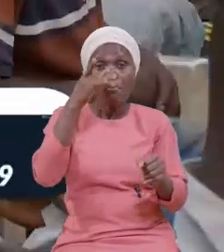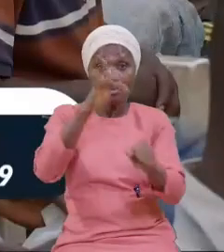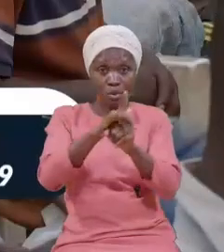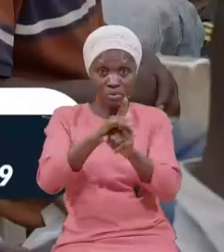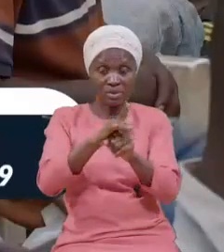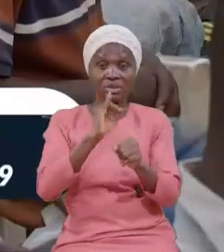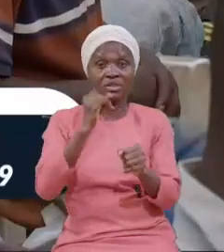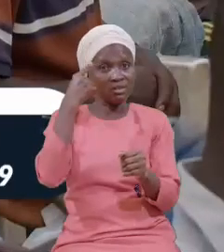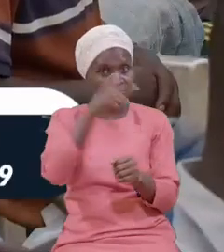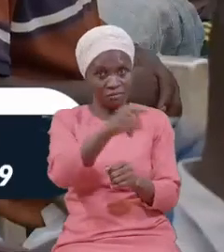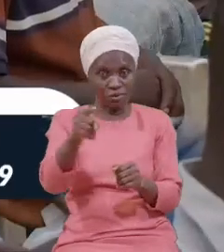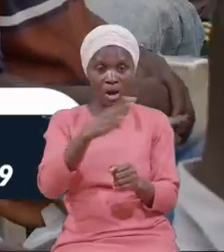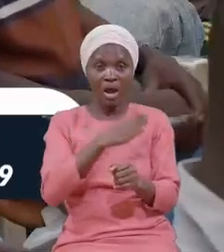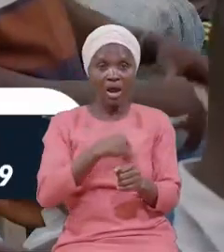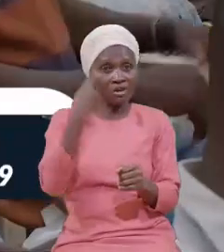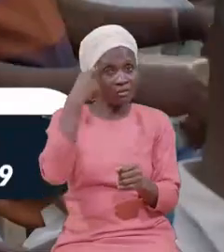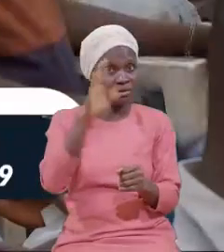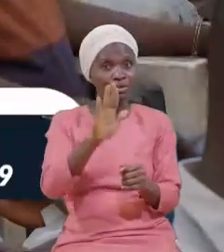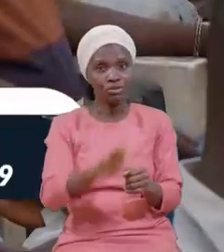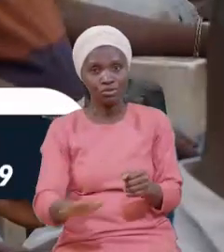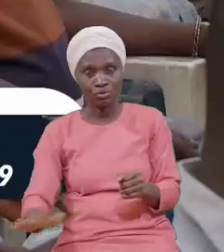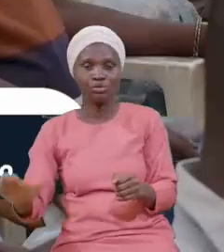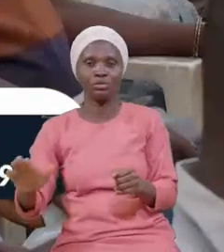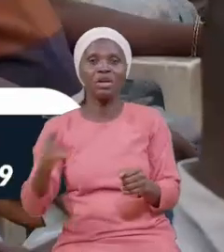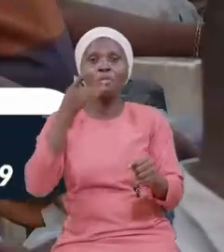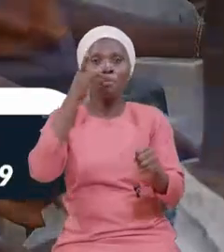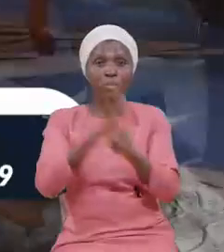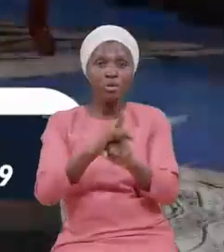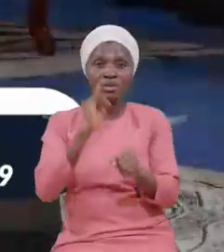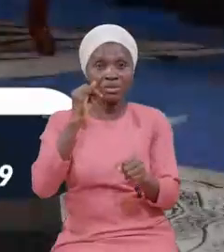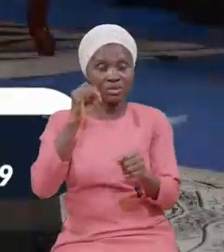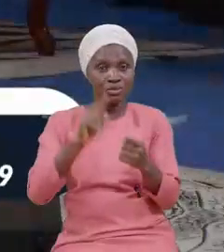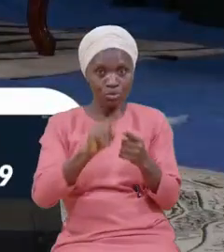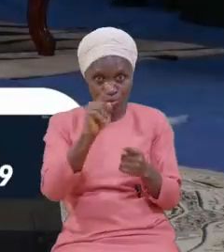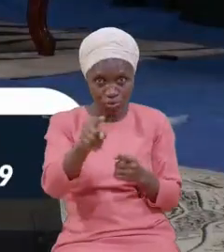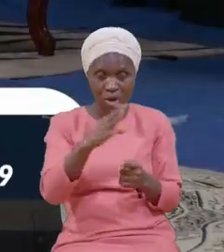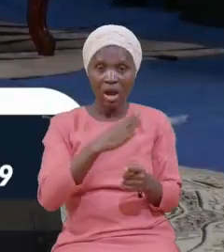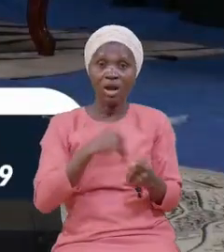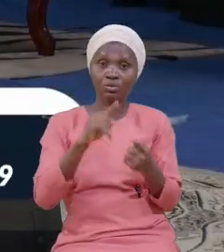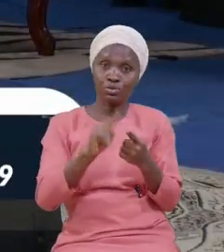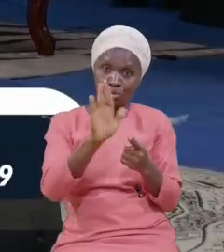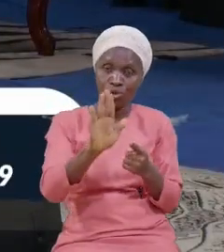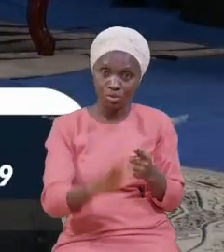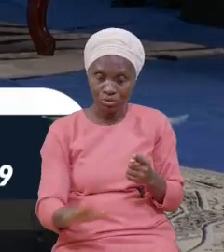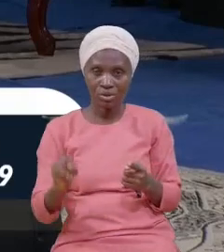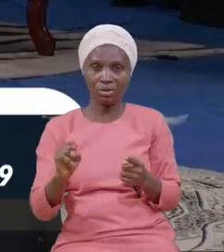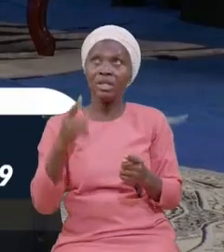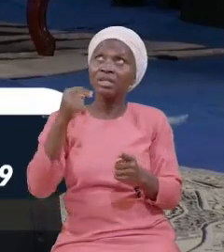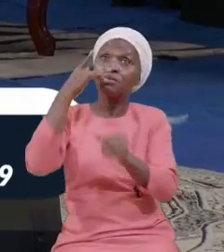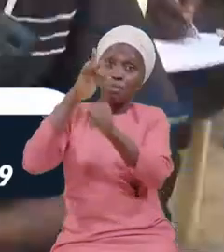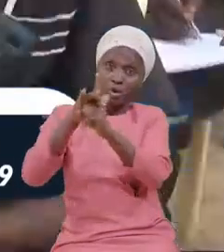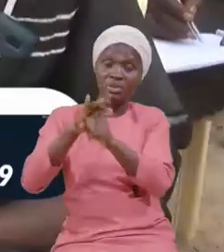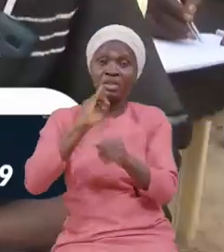your children. The promise is unto you and to your children. The promise is unto